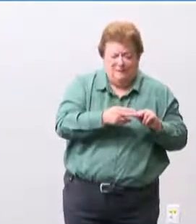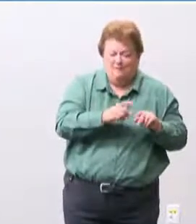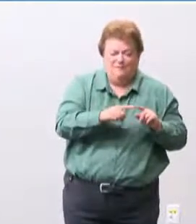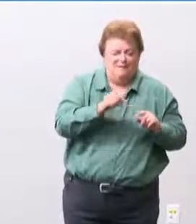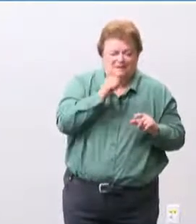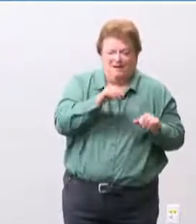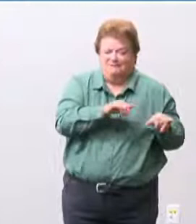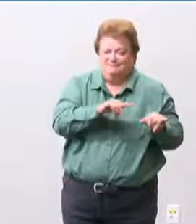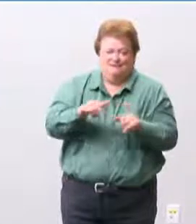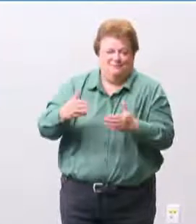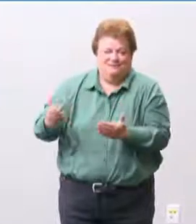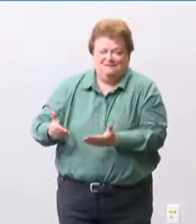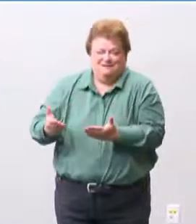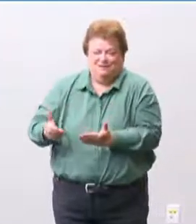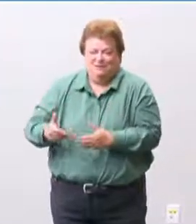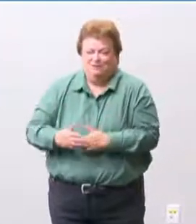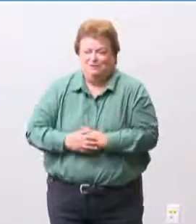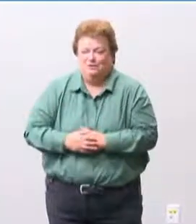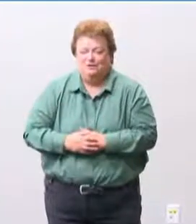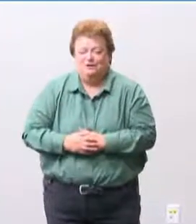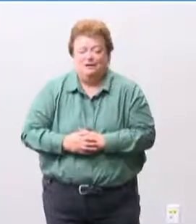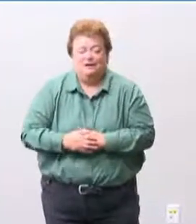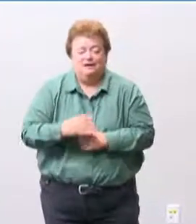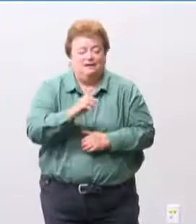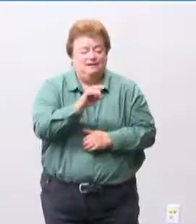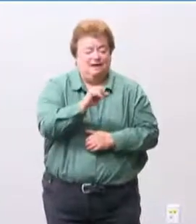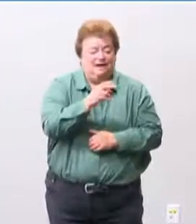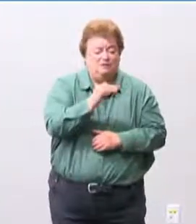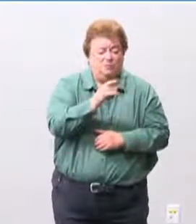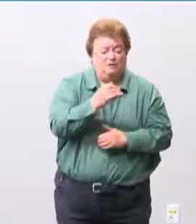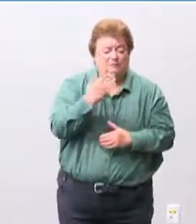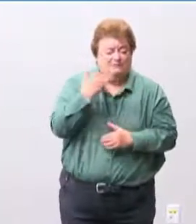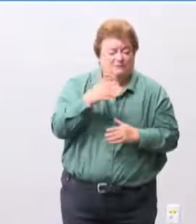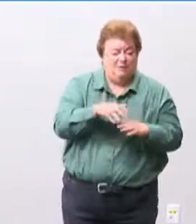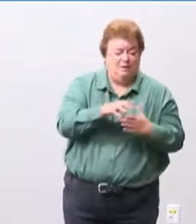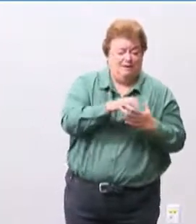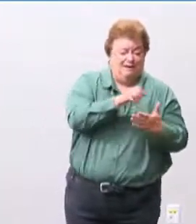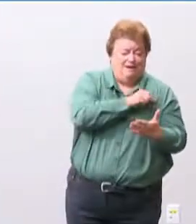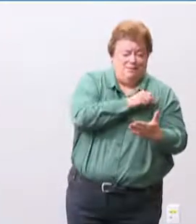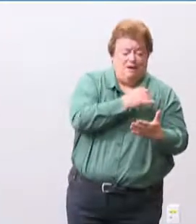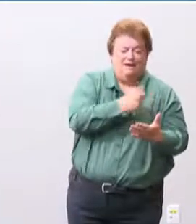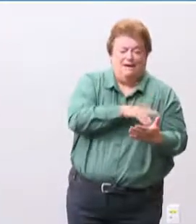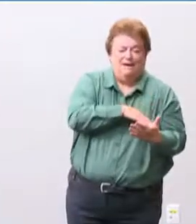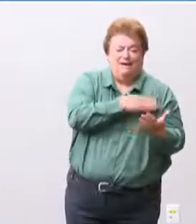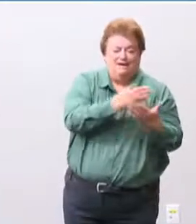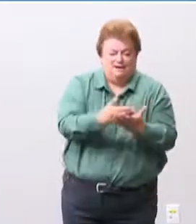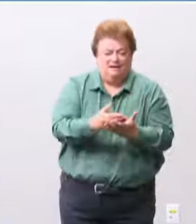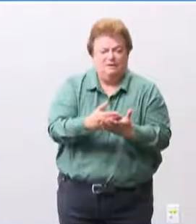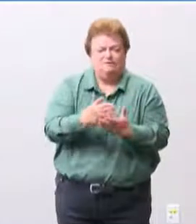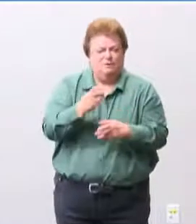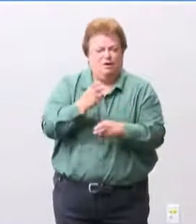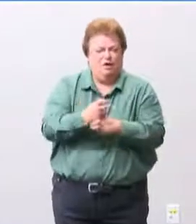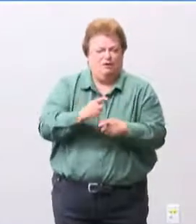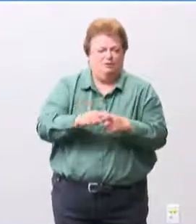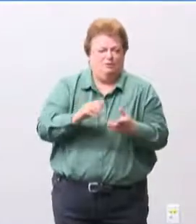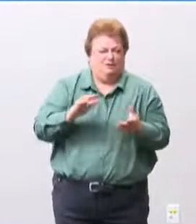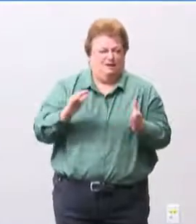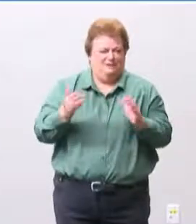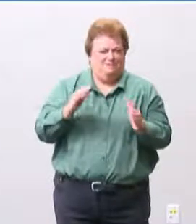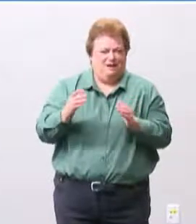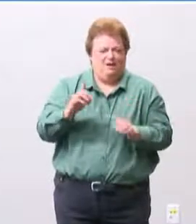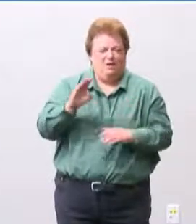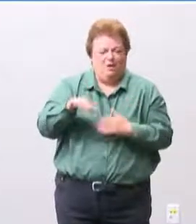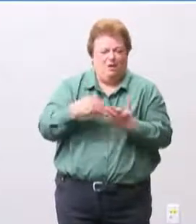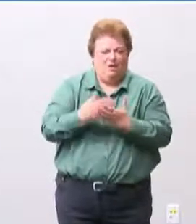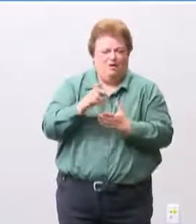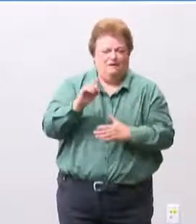Since some data dashboards were removed and then brought back in, it's harder to compare the data. Our close neighbor,